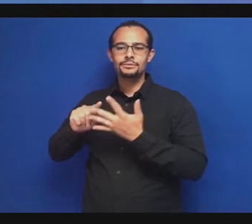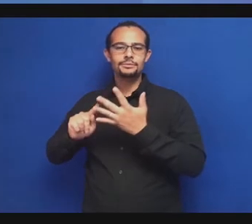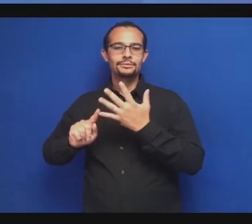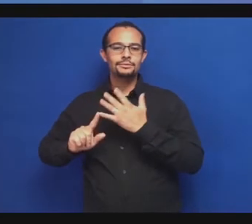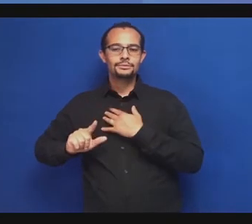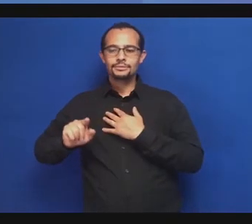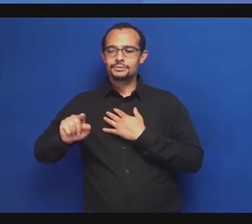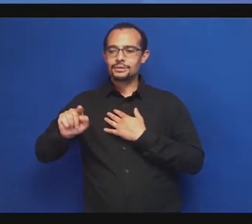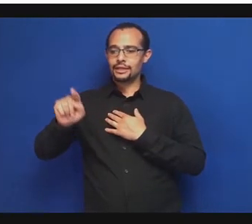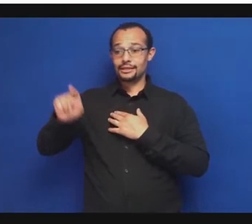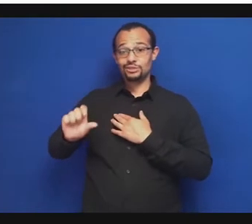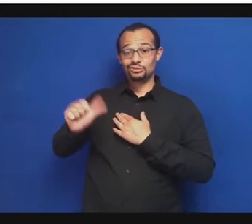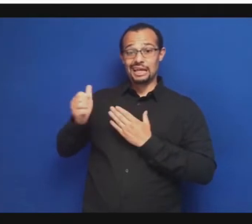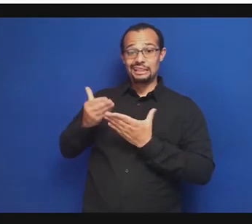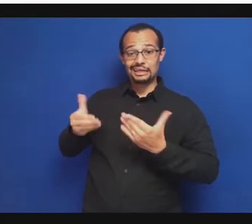on